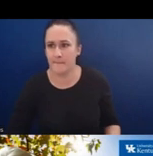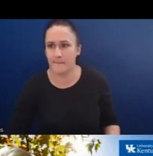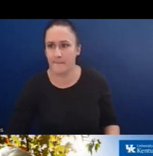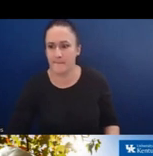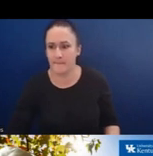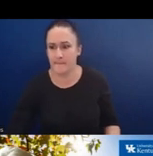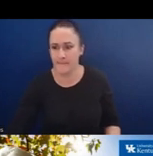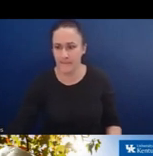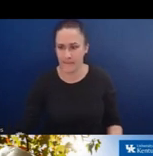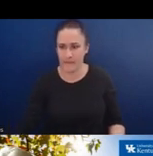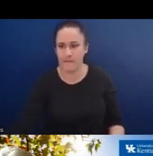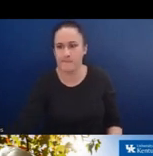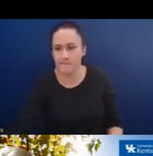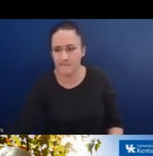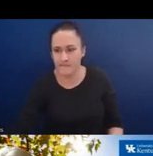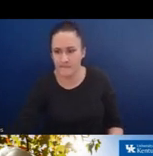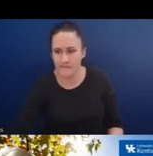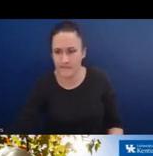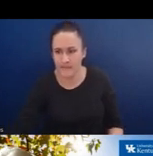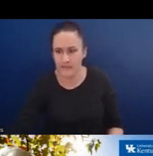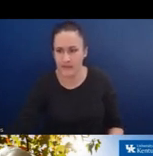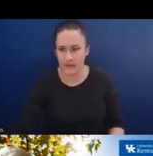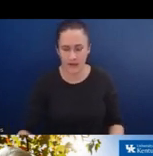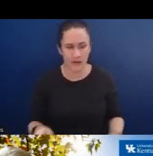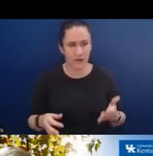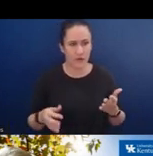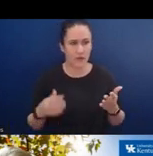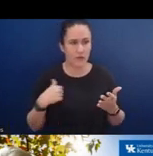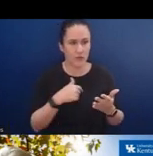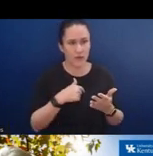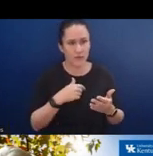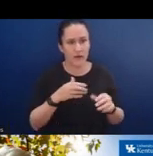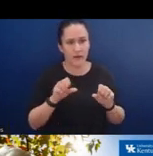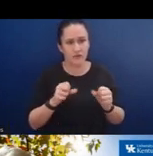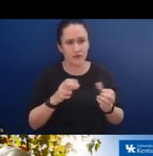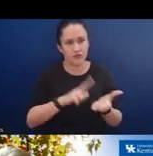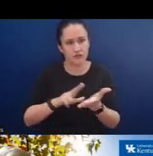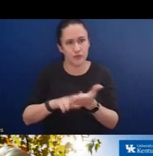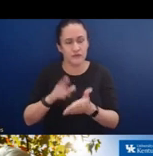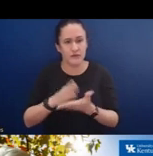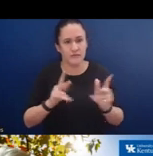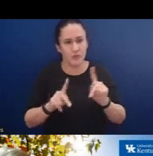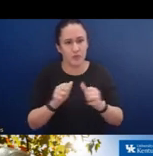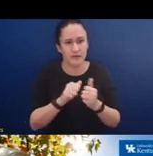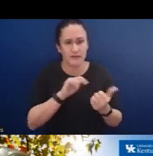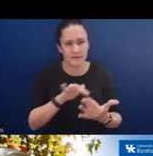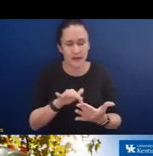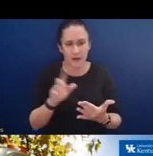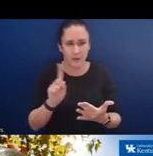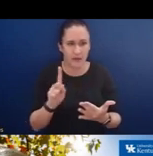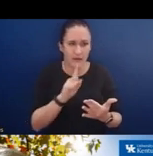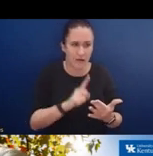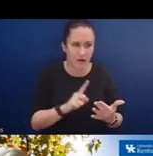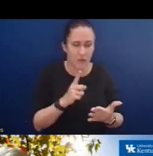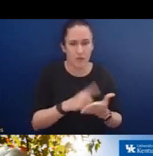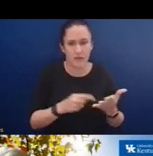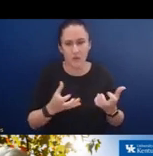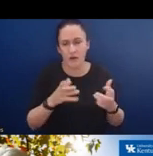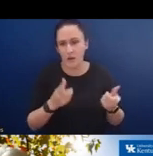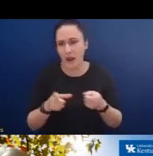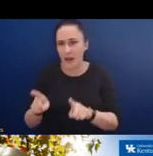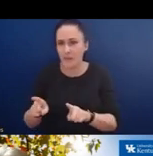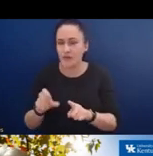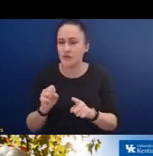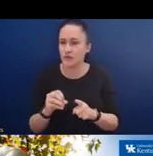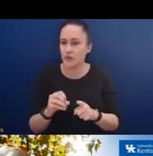some participants in a study to understand a little bit about where they are and what they would like to happen. And just sort of the big takeaways